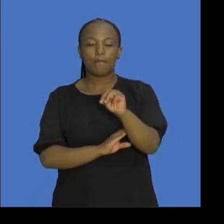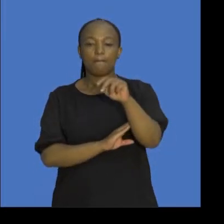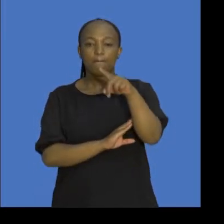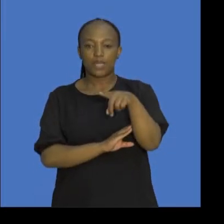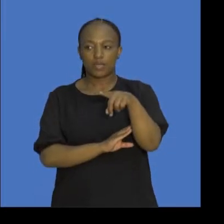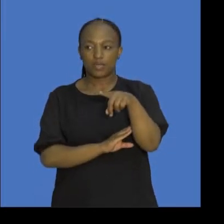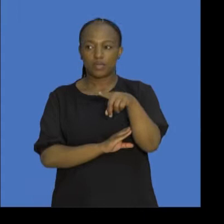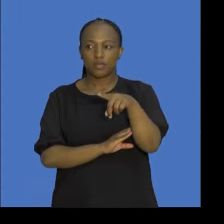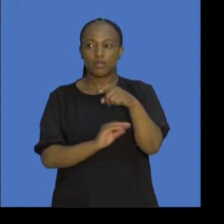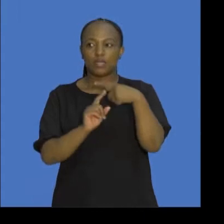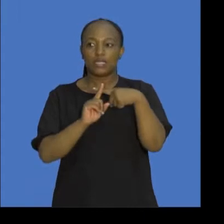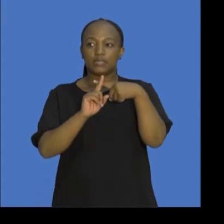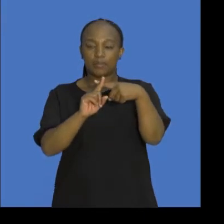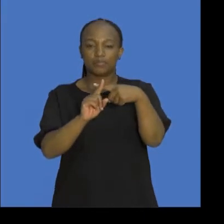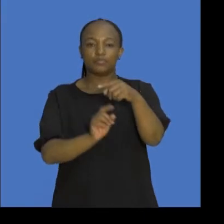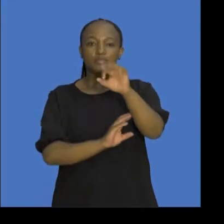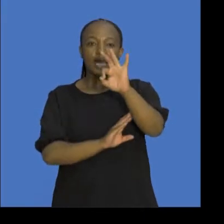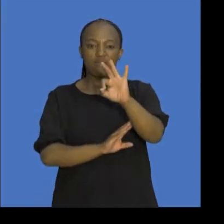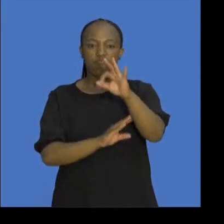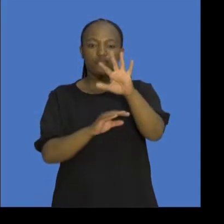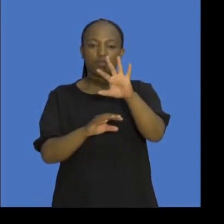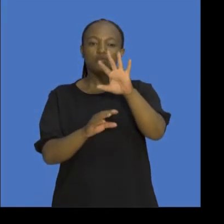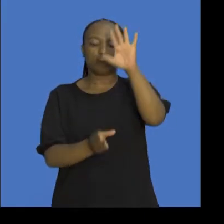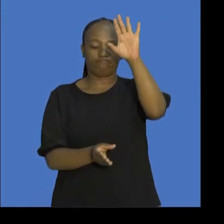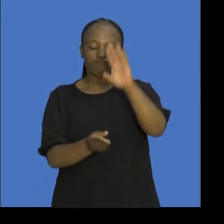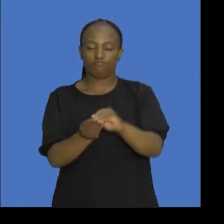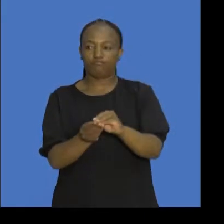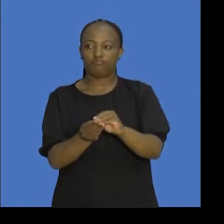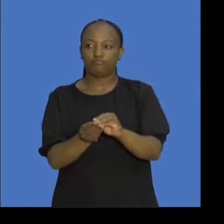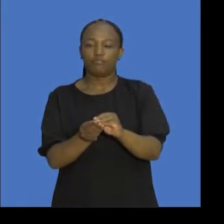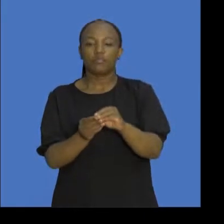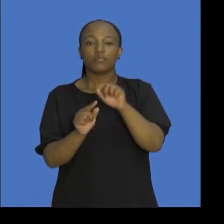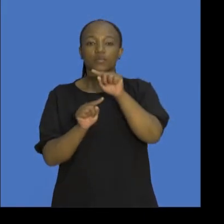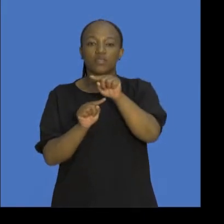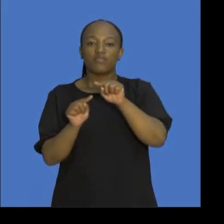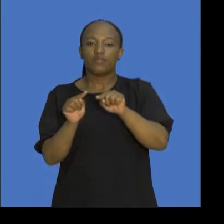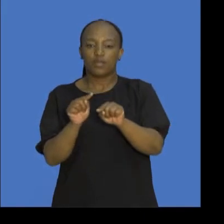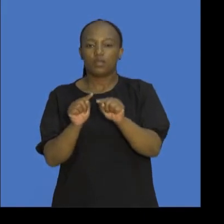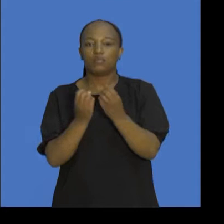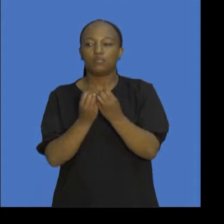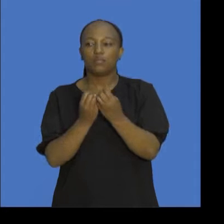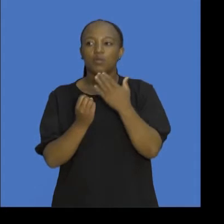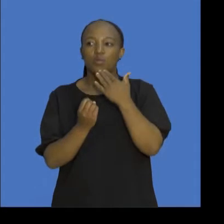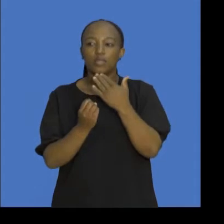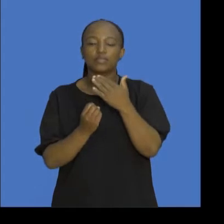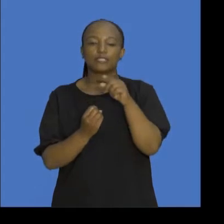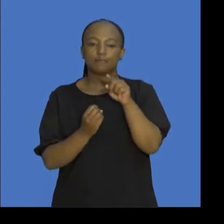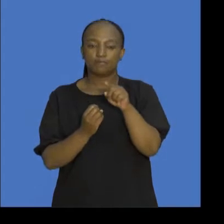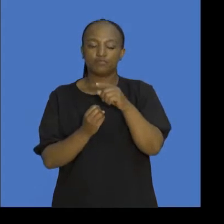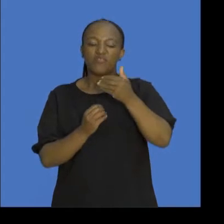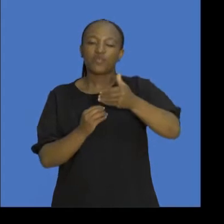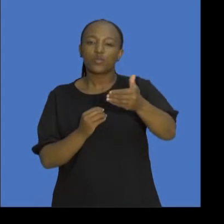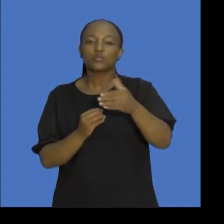MP times F, which is what we added, the sum of that, over the sum of